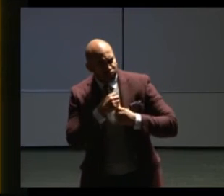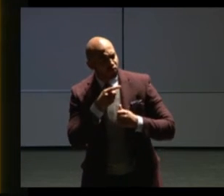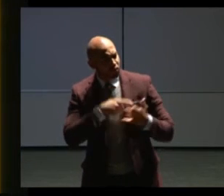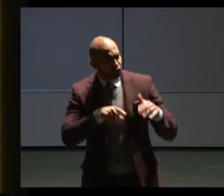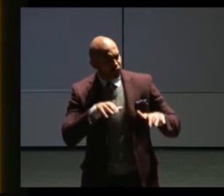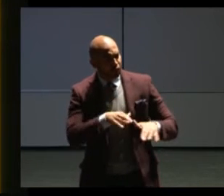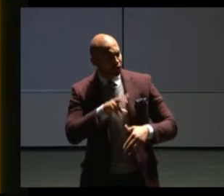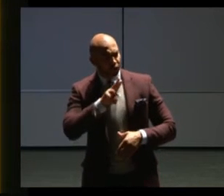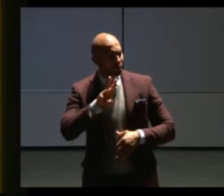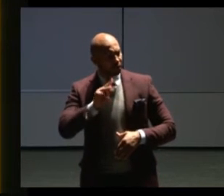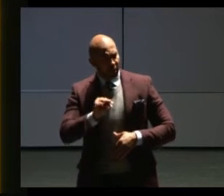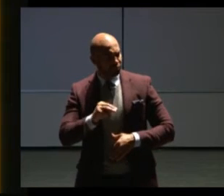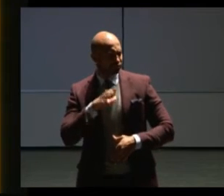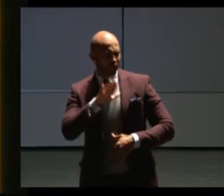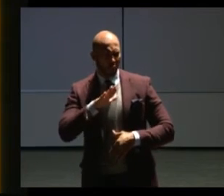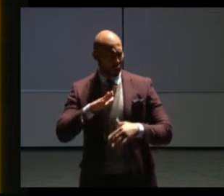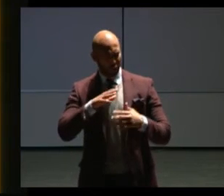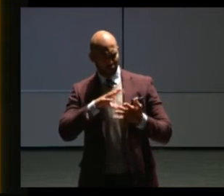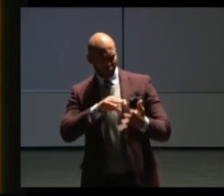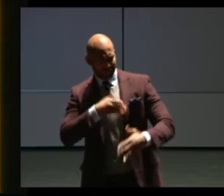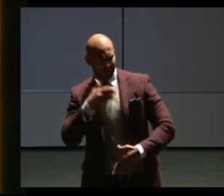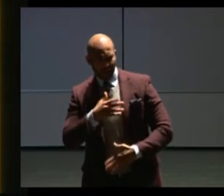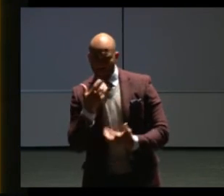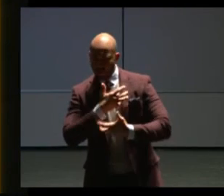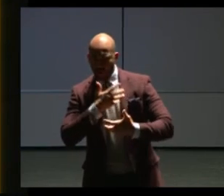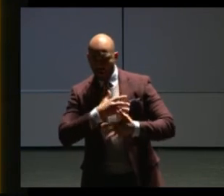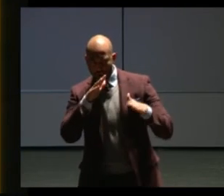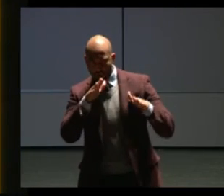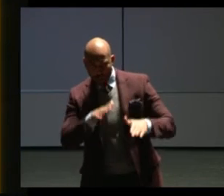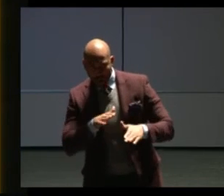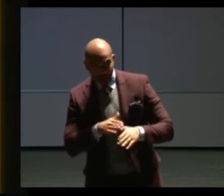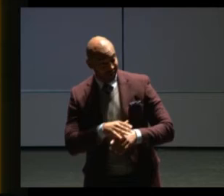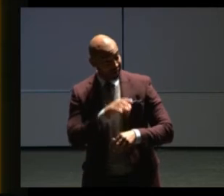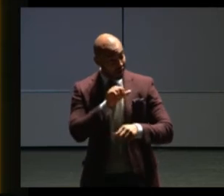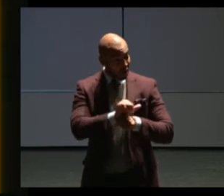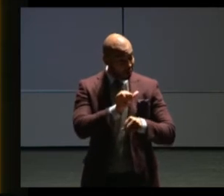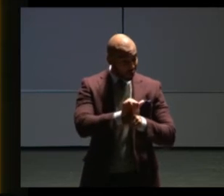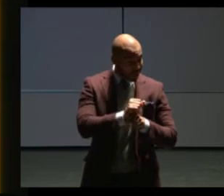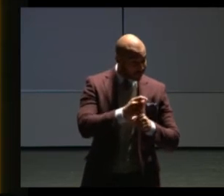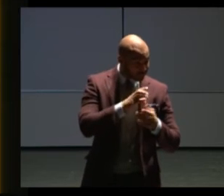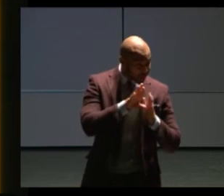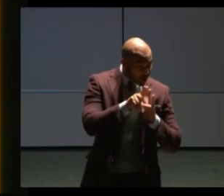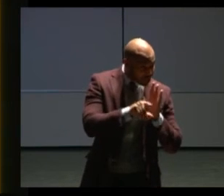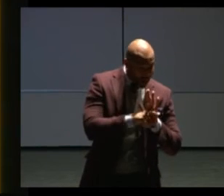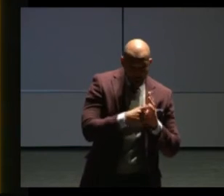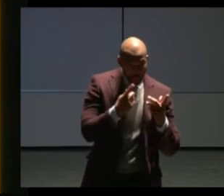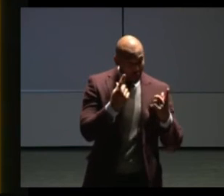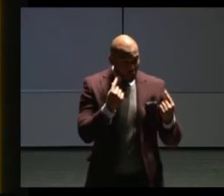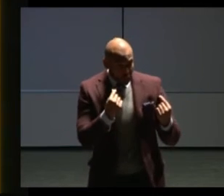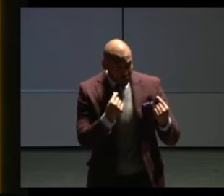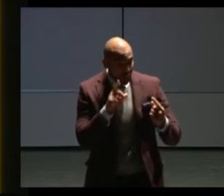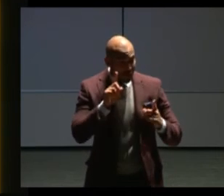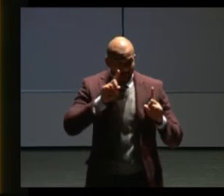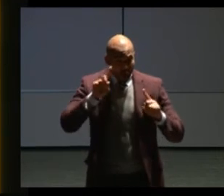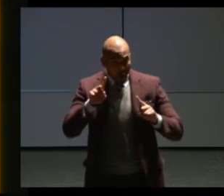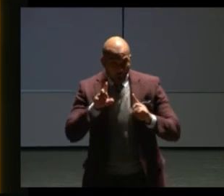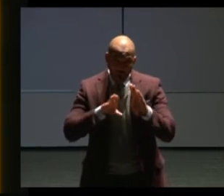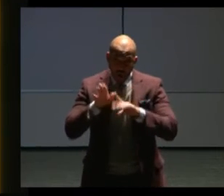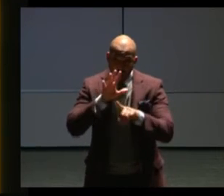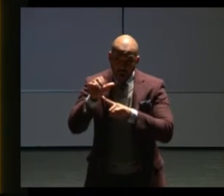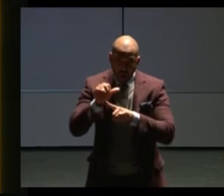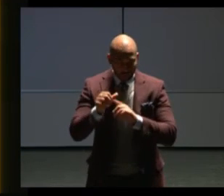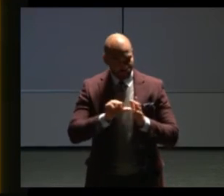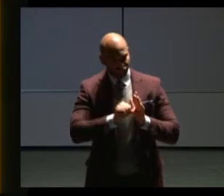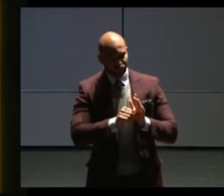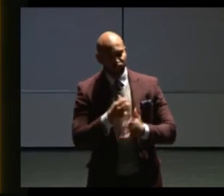at UWM in terms of the talent pipeline. And they talked about where the employees come from, where they go, and they really, really stressed that that's what they